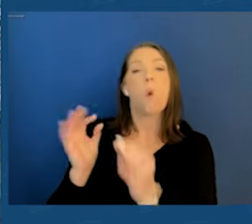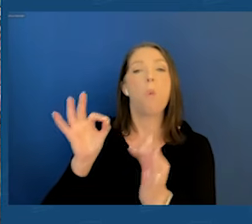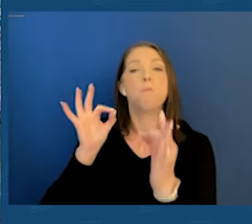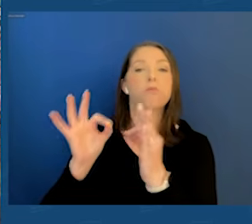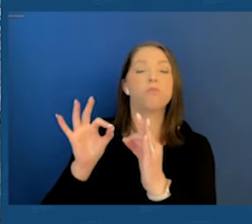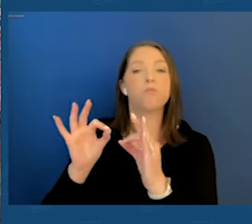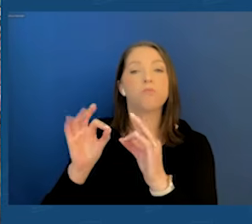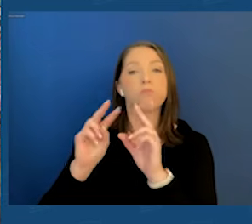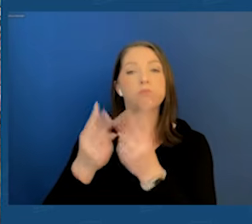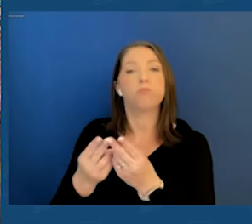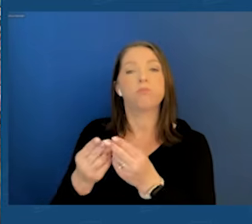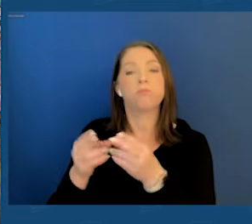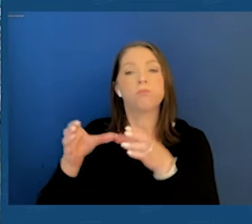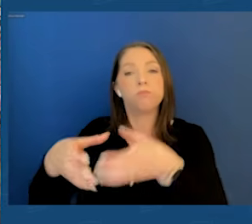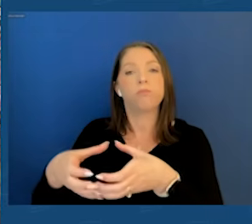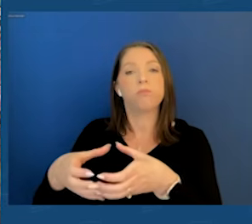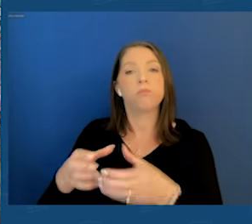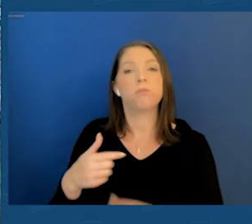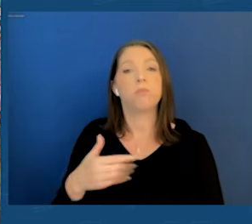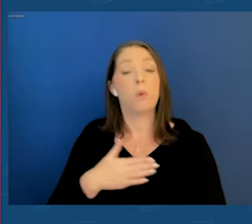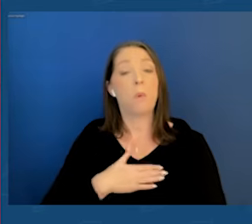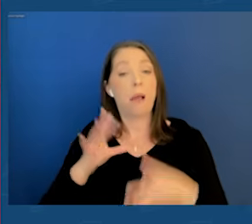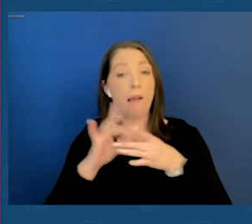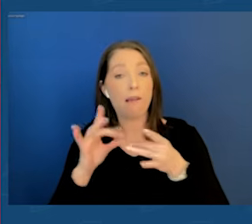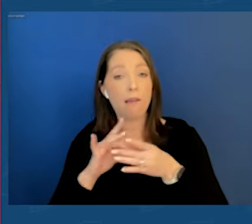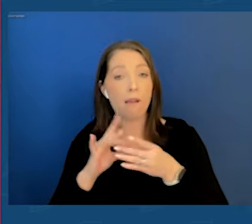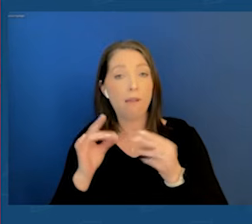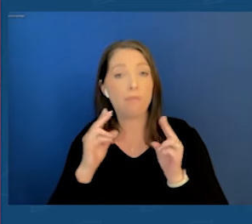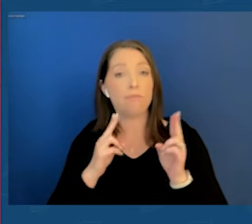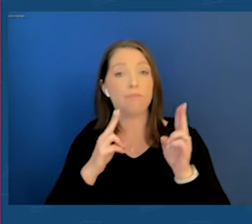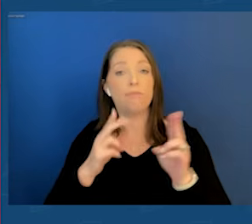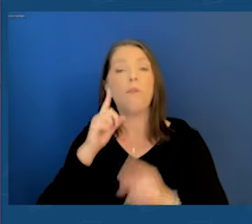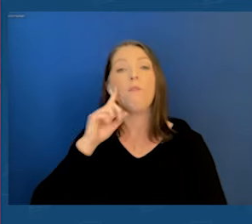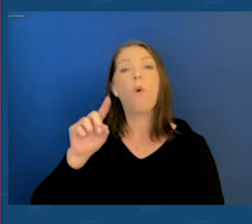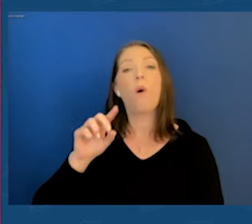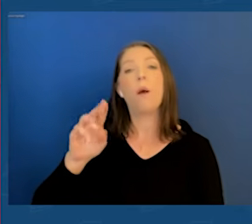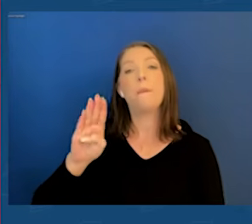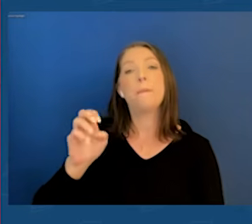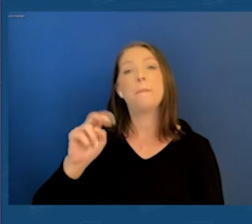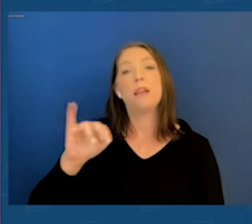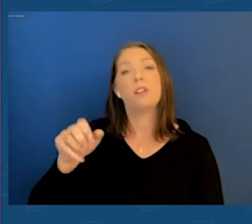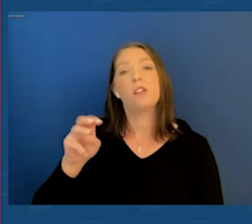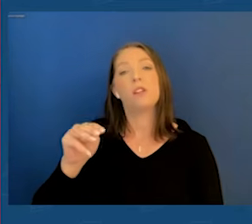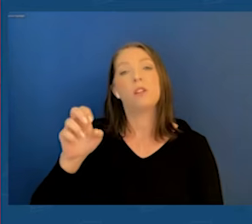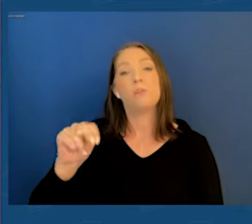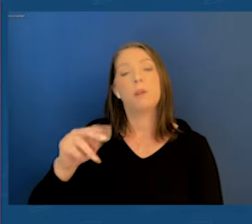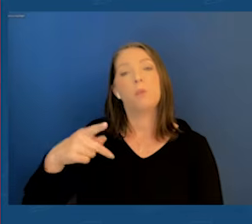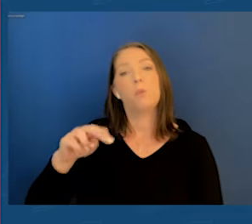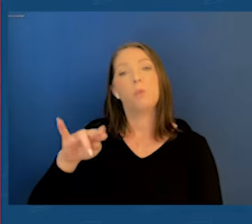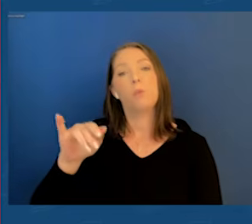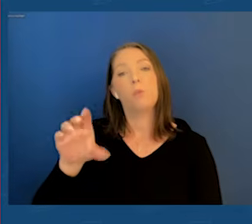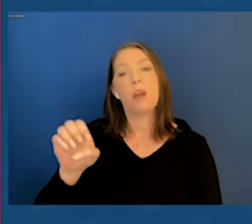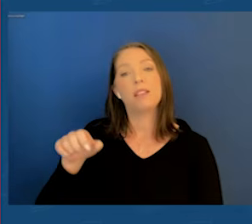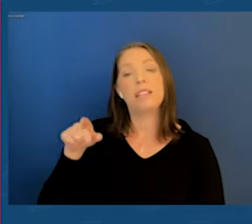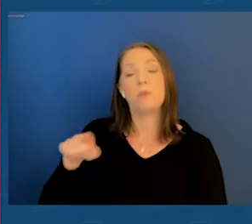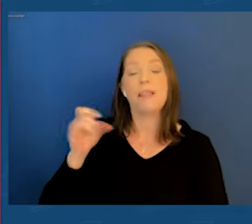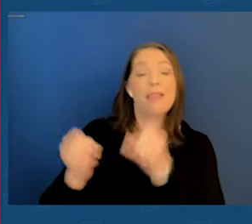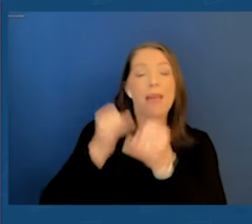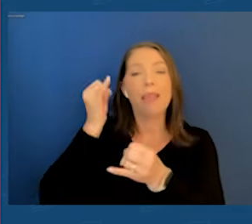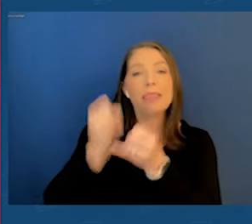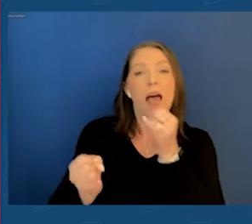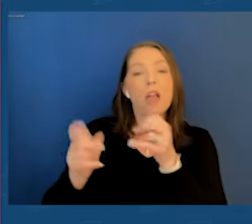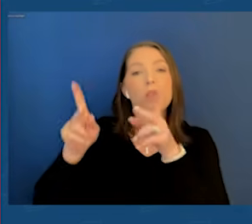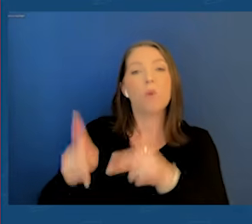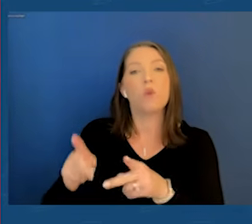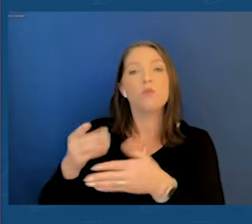And so I dedicate my comments to Benjamin Price, who was the last person born into chattel slavery on Staten